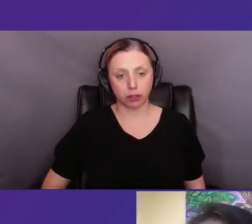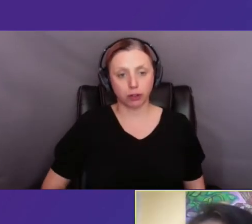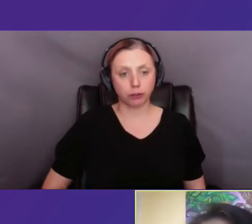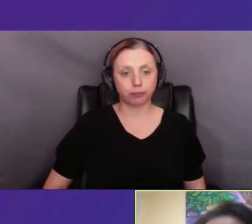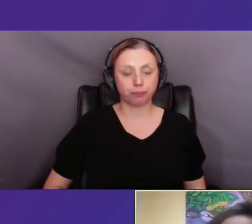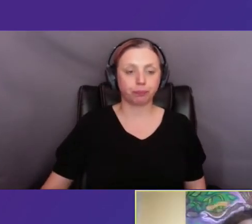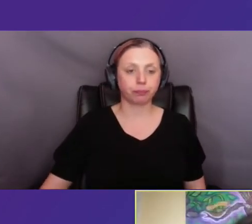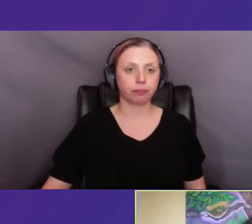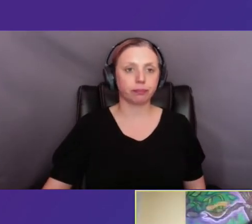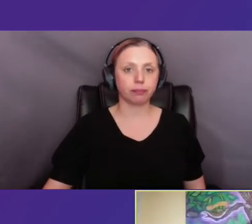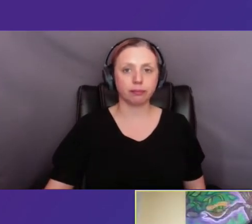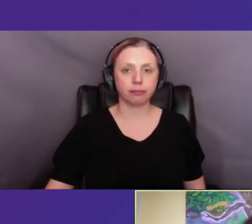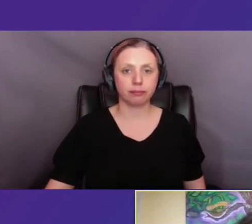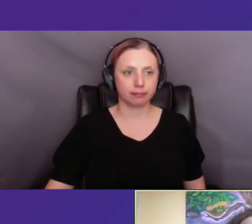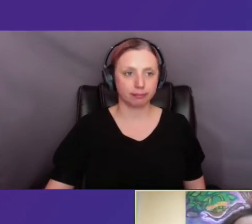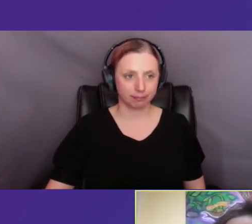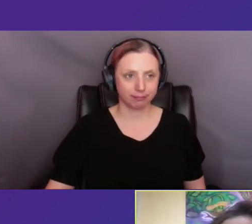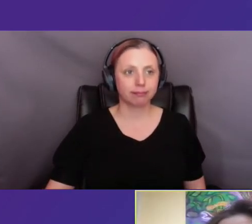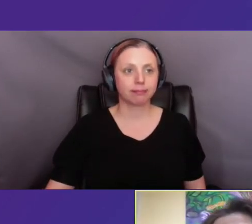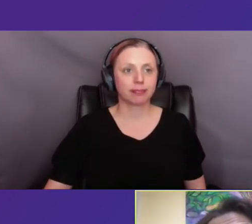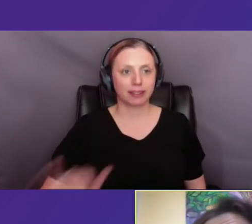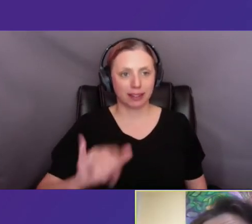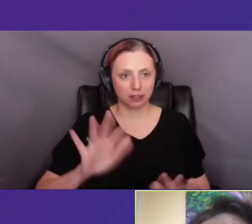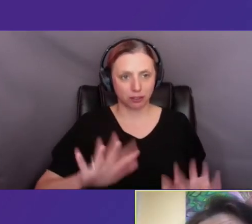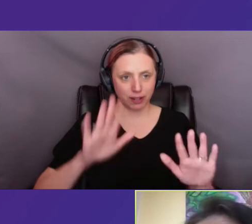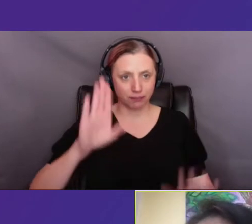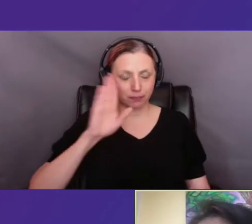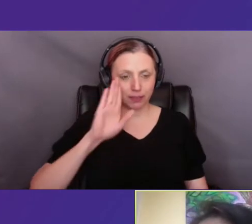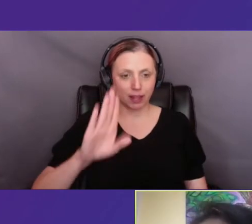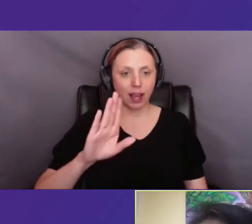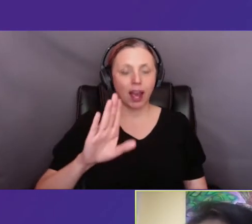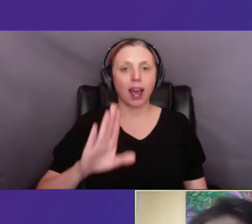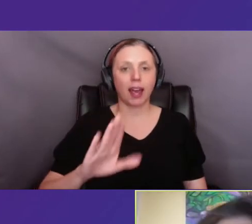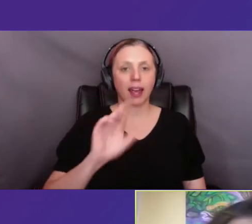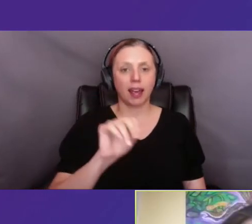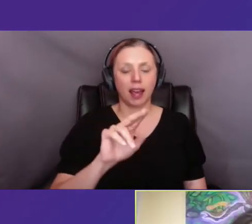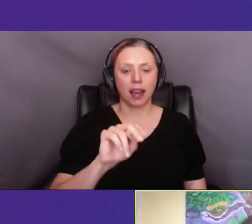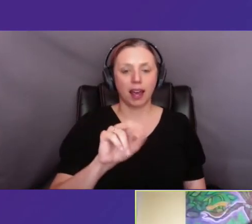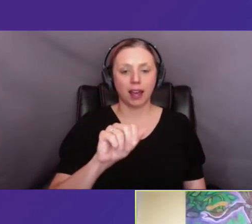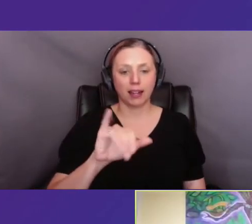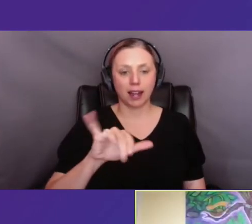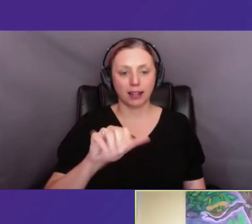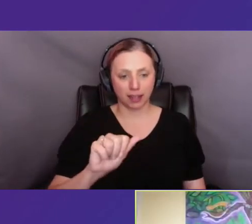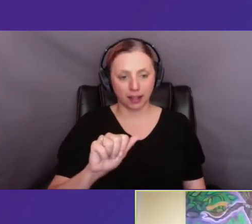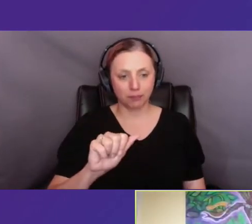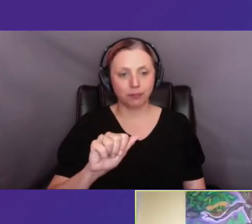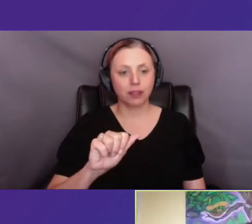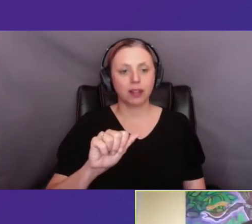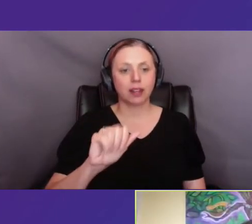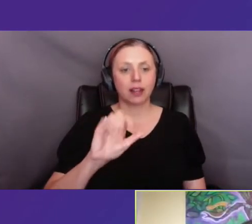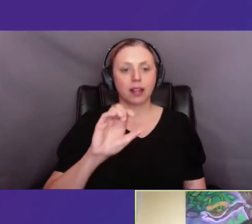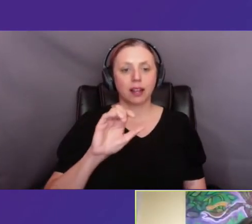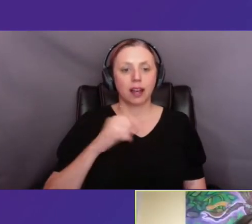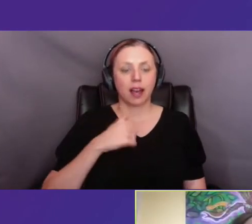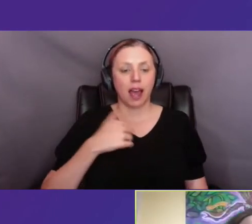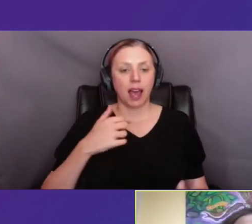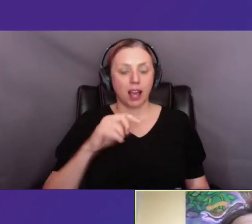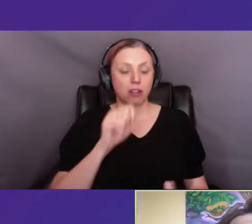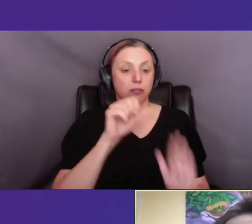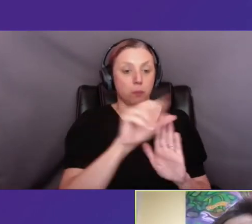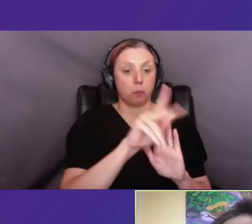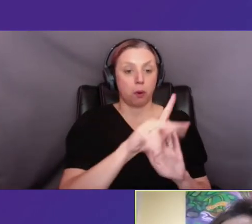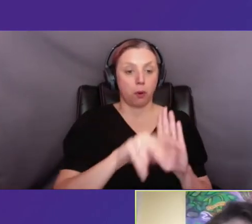How's that? Hi. That's great. Hi, I'm Ananya. She, her pronouns. I am calling in